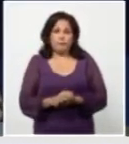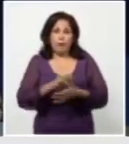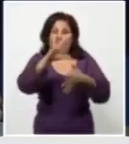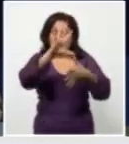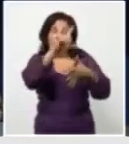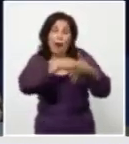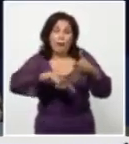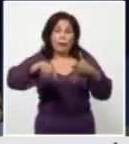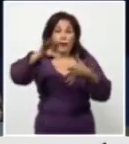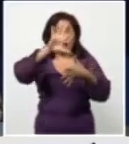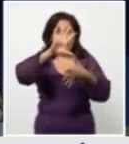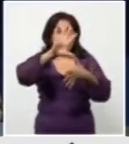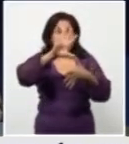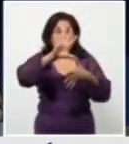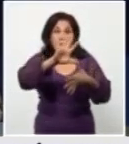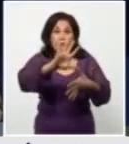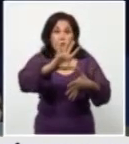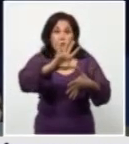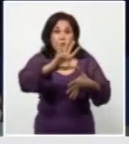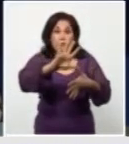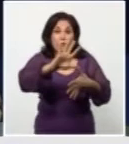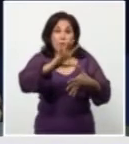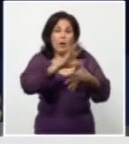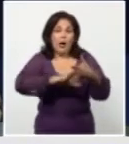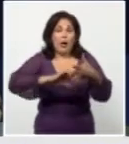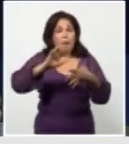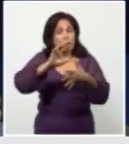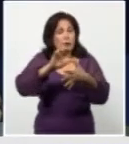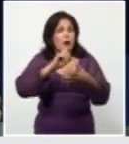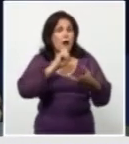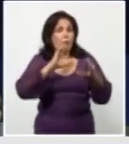Américas no menos complicada.